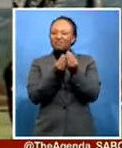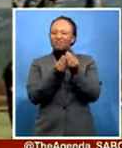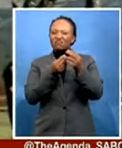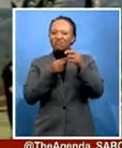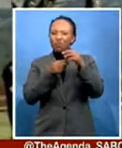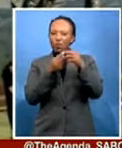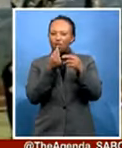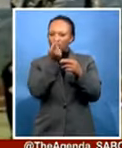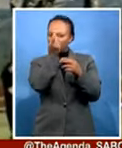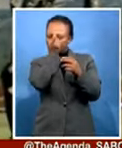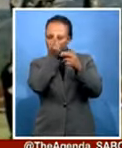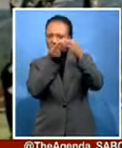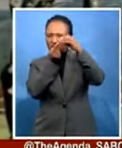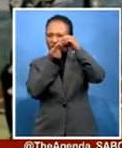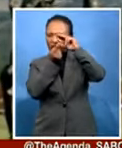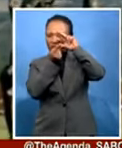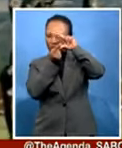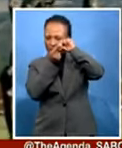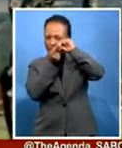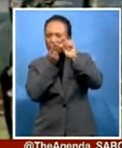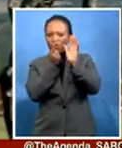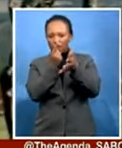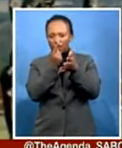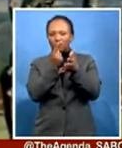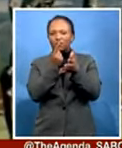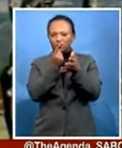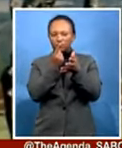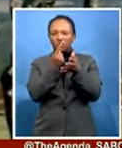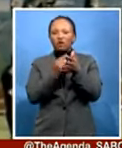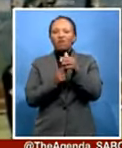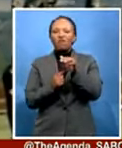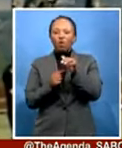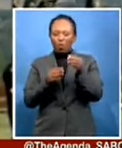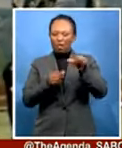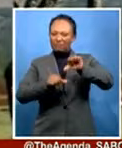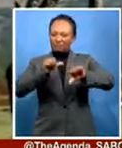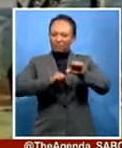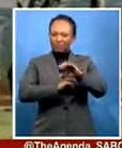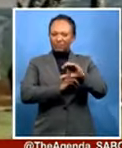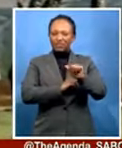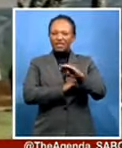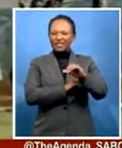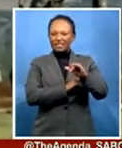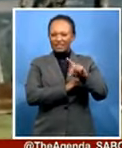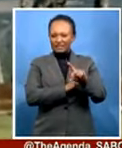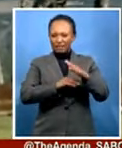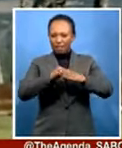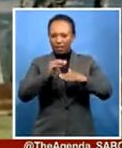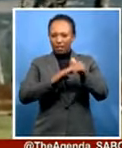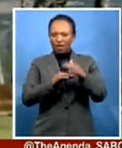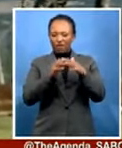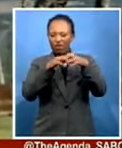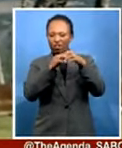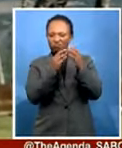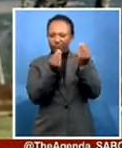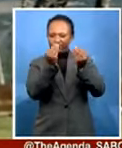have been used to make an amino acid, which is a building block of keratin, which forms the horn, and we're going to put that into the